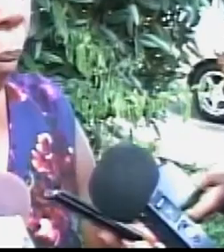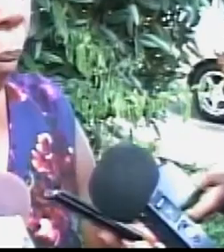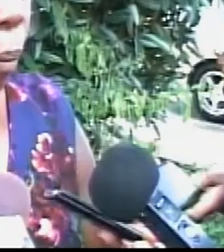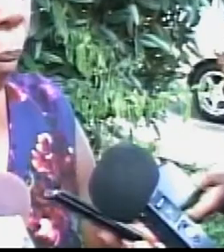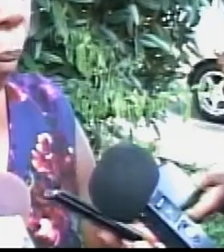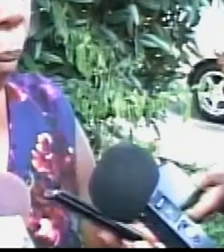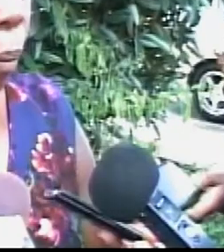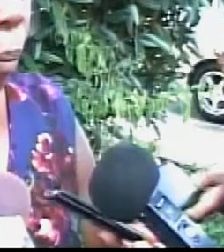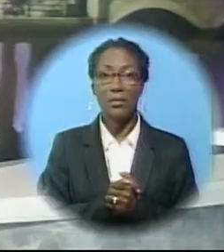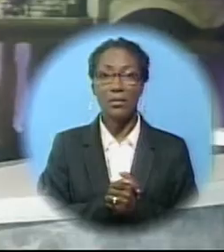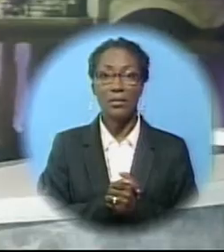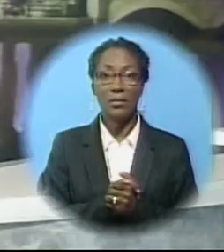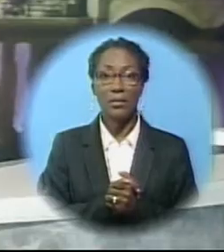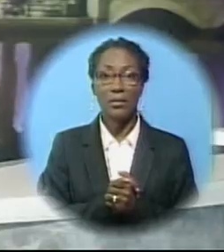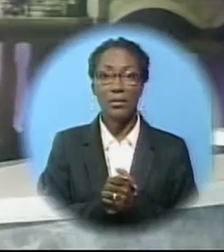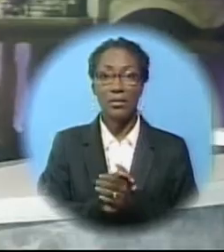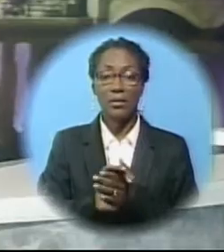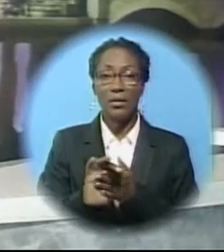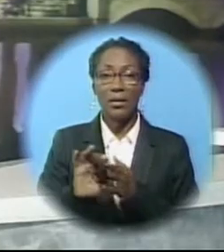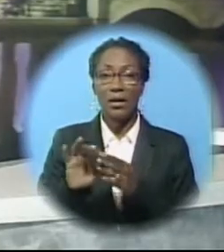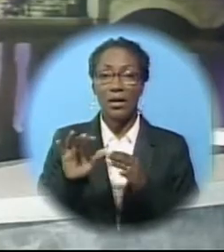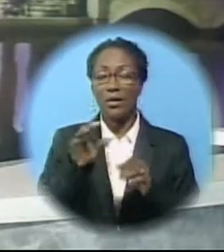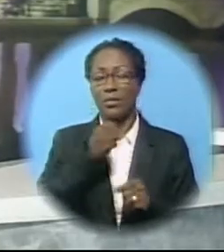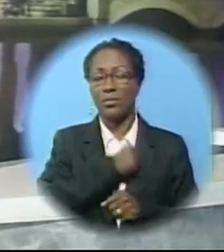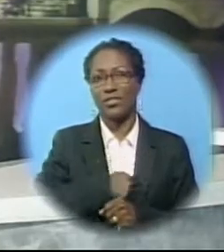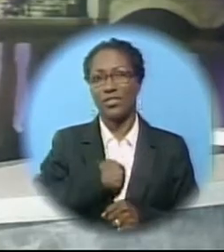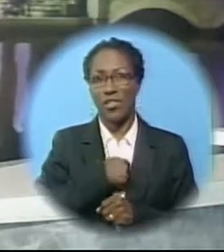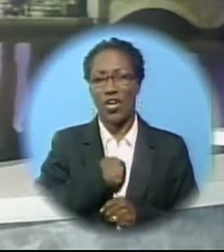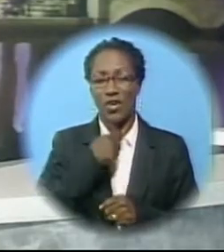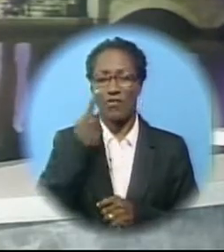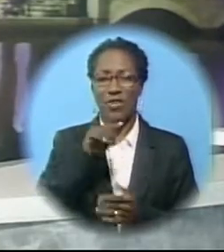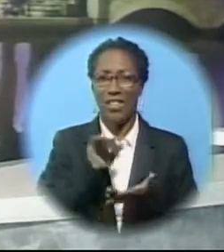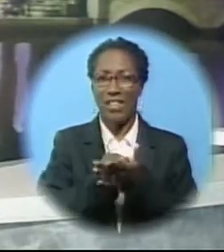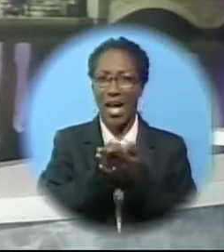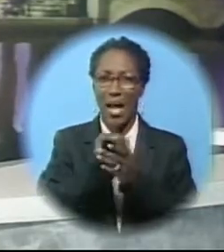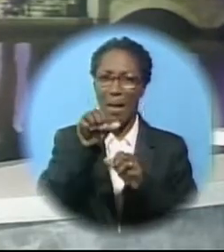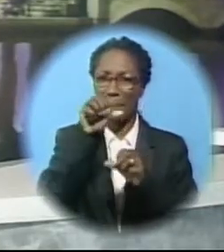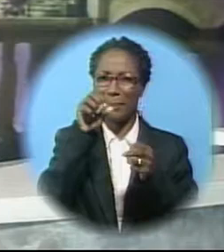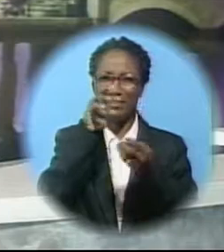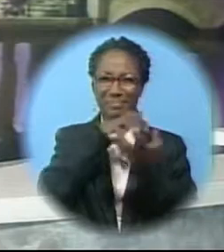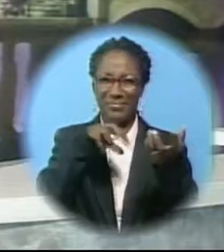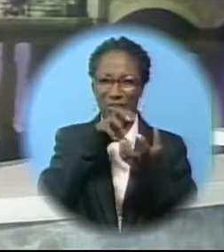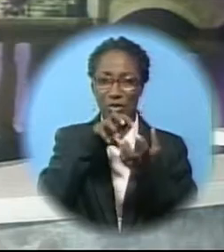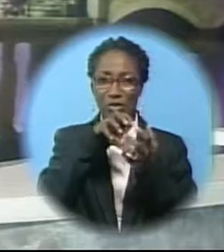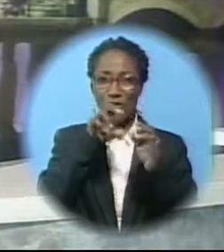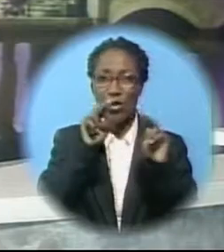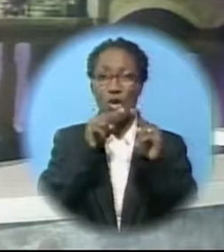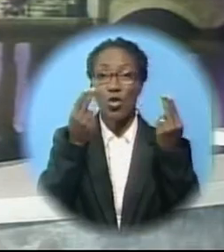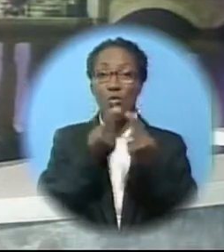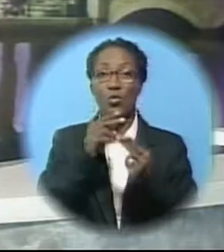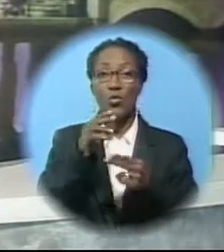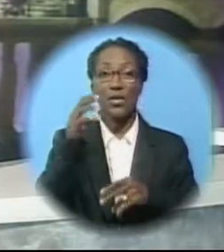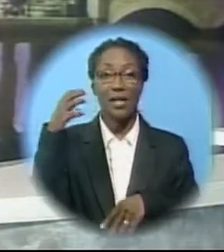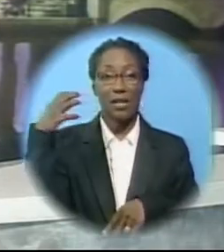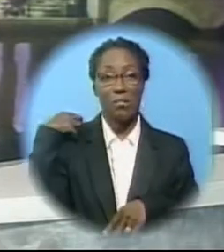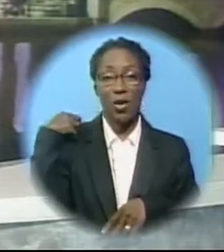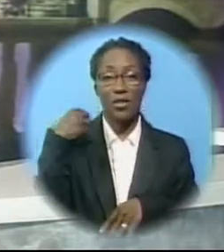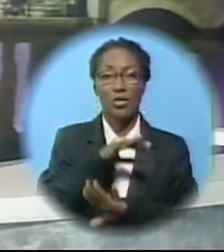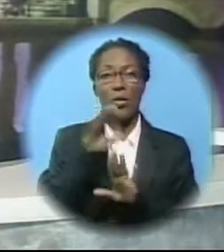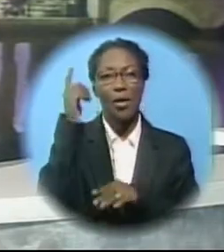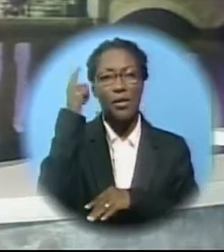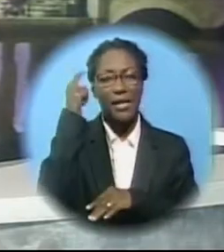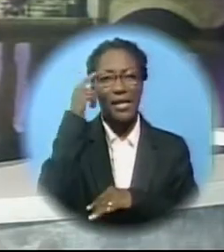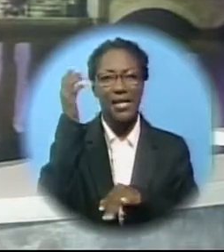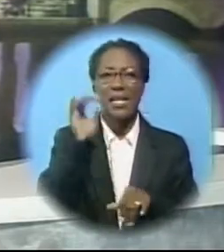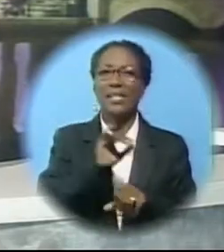something that we we apologize for that mix-up. A union boss doesn't think the industrial relations